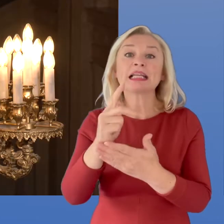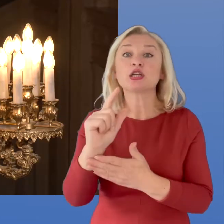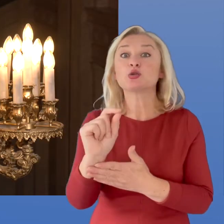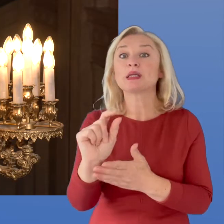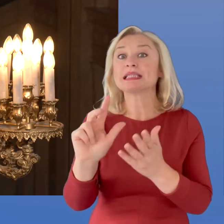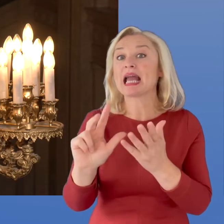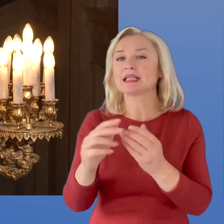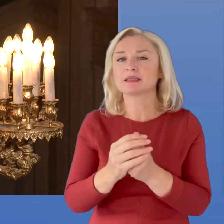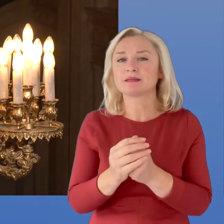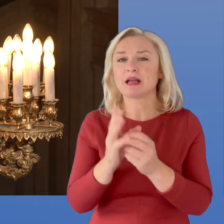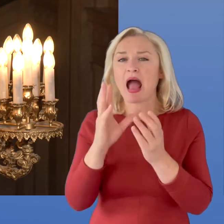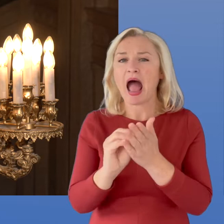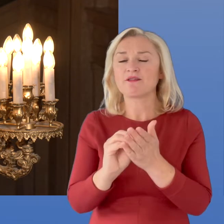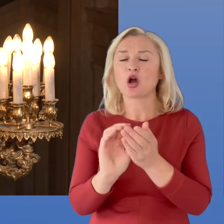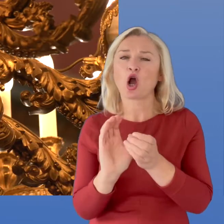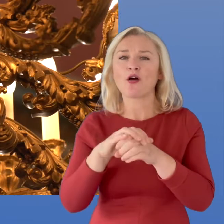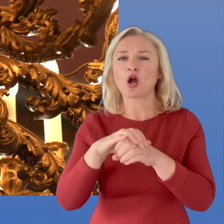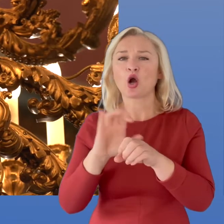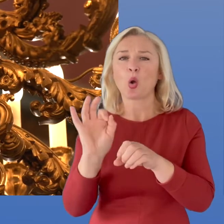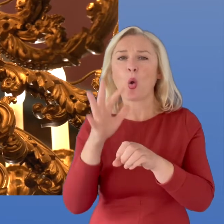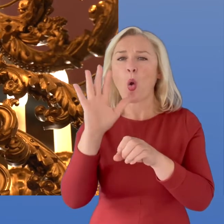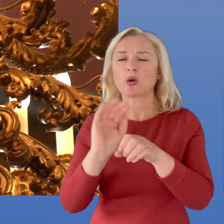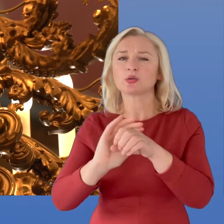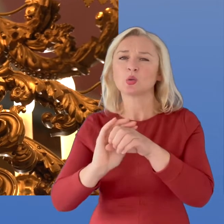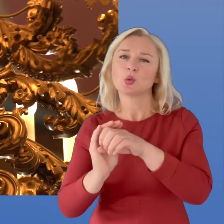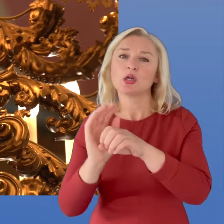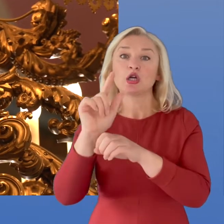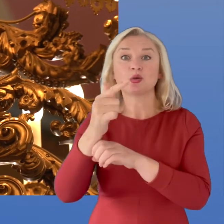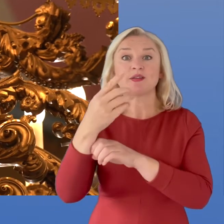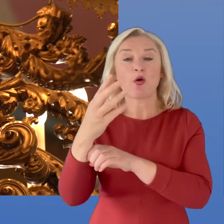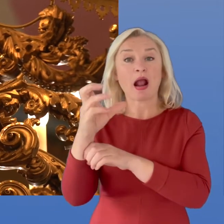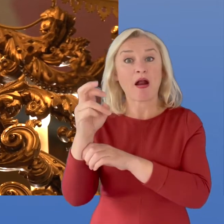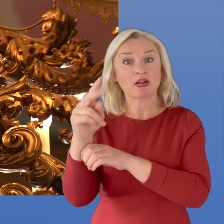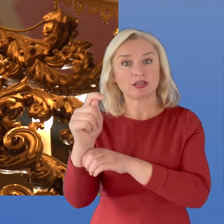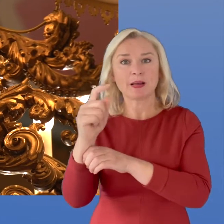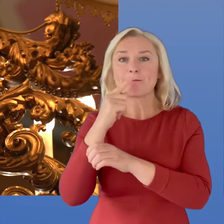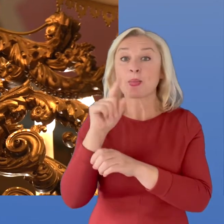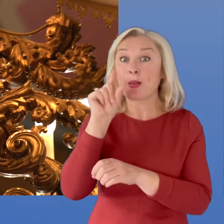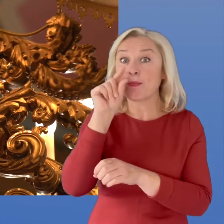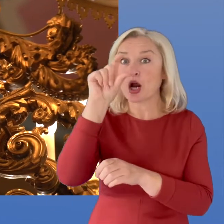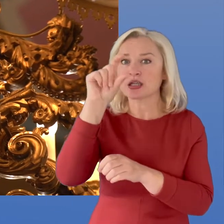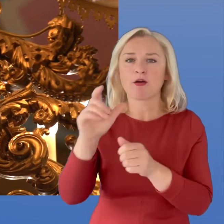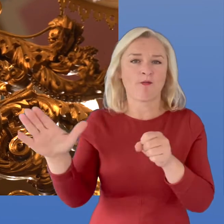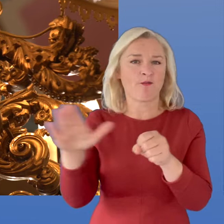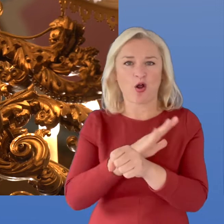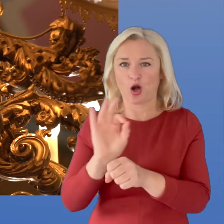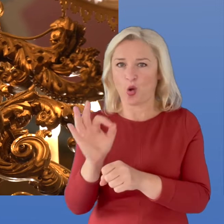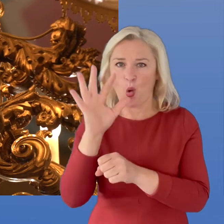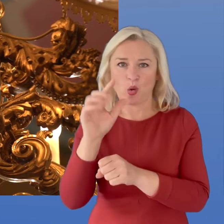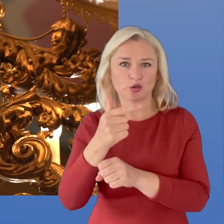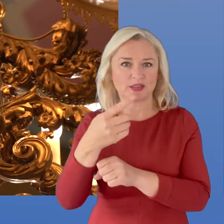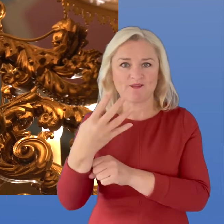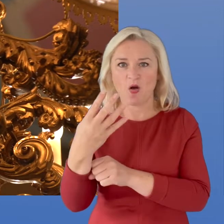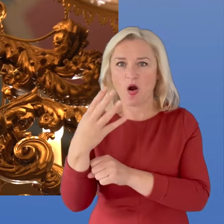around 1828. It's gilded with 24-carat gold and features solid 24-carat gold decorative